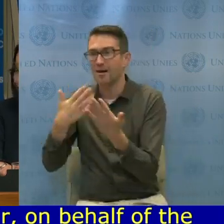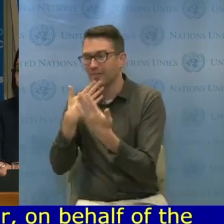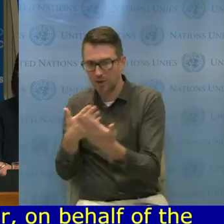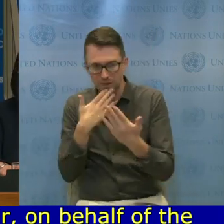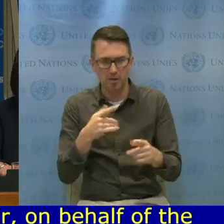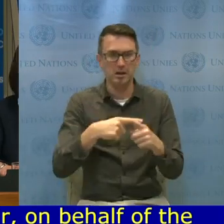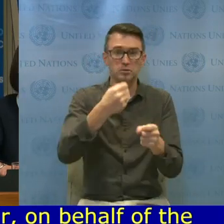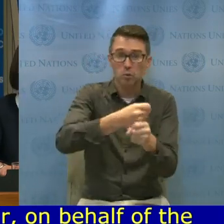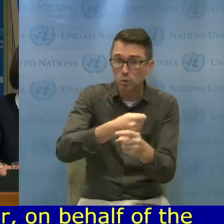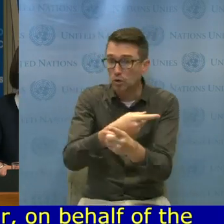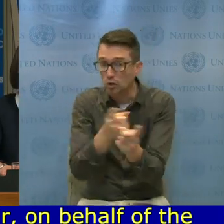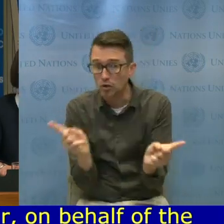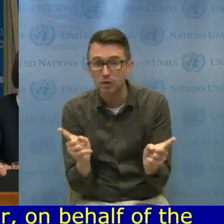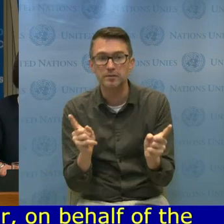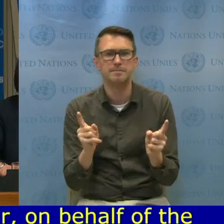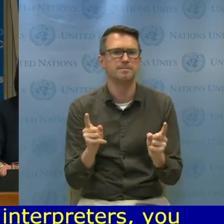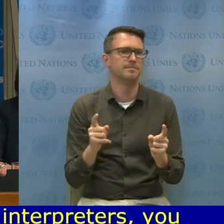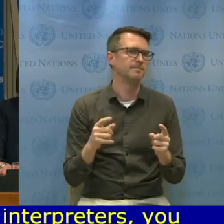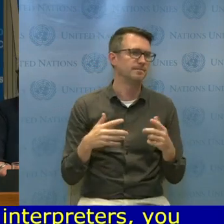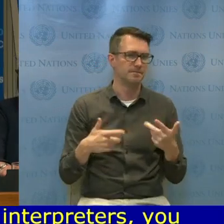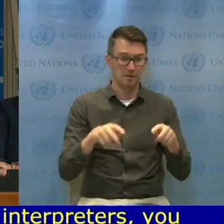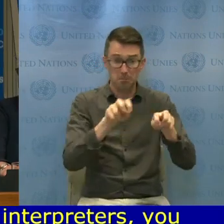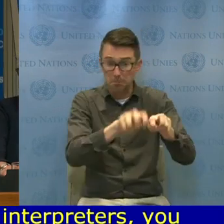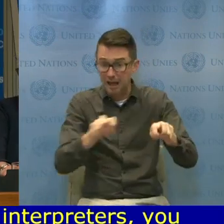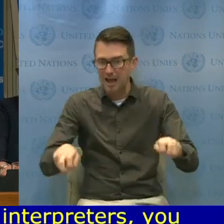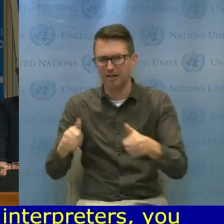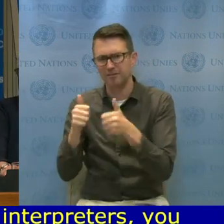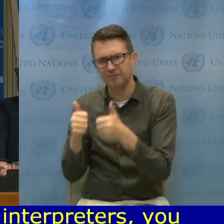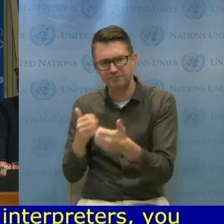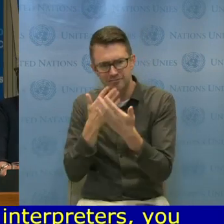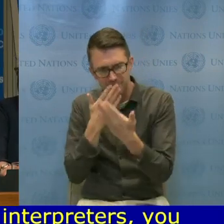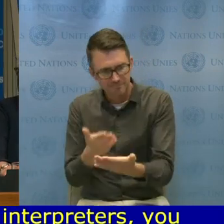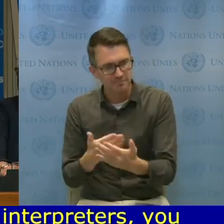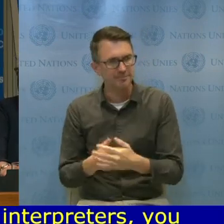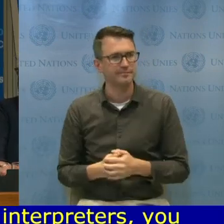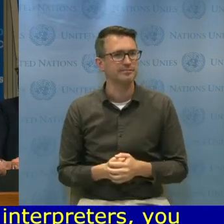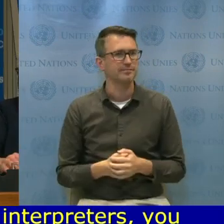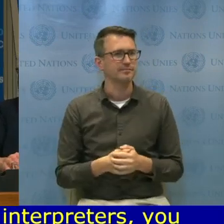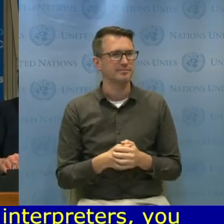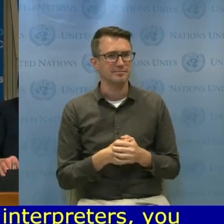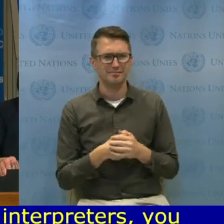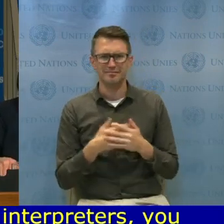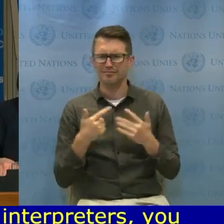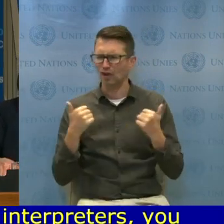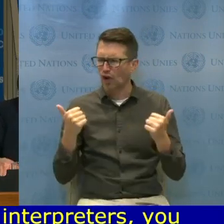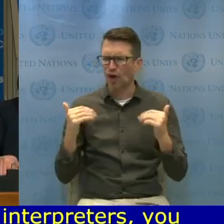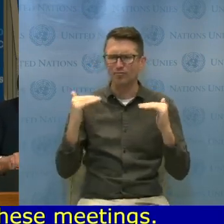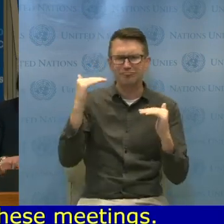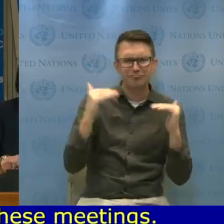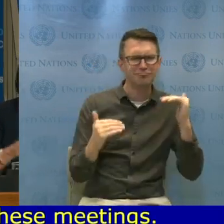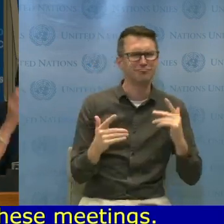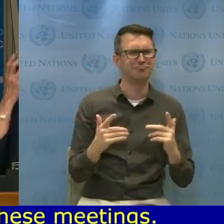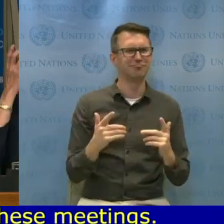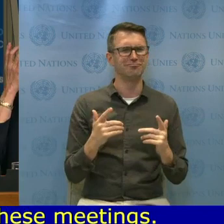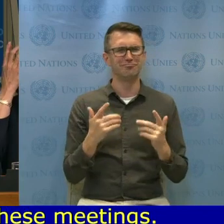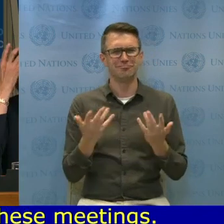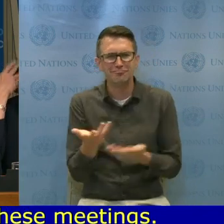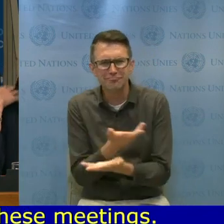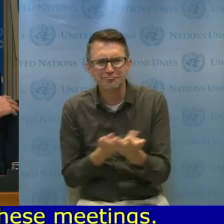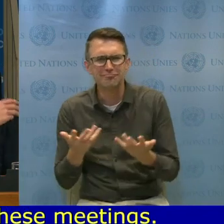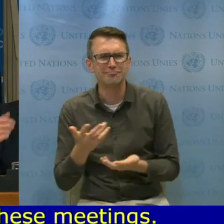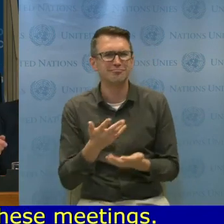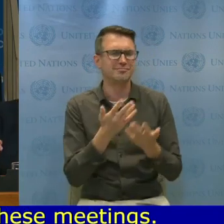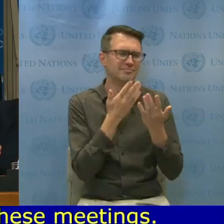the panelists, their fairness, their honesty, their openness, their willingness